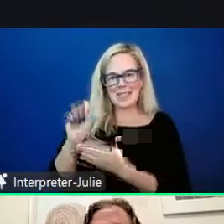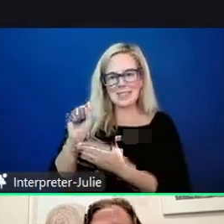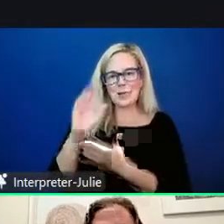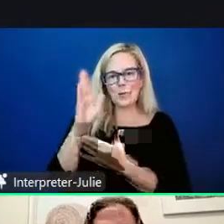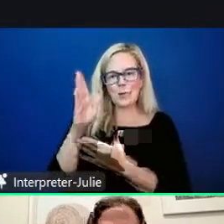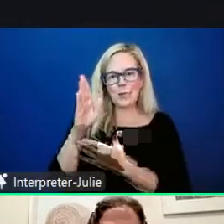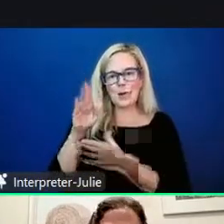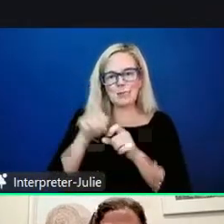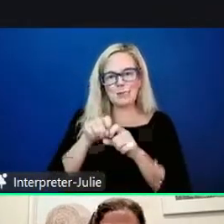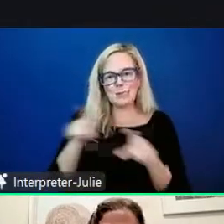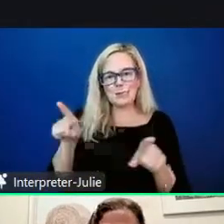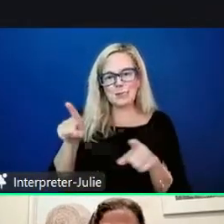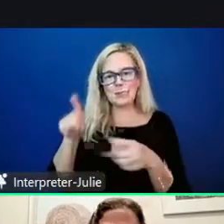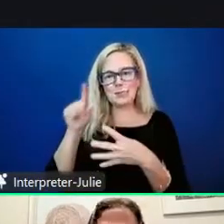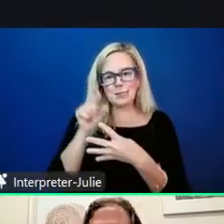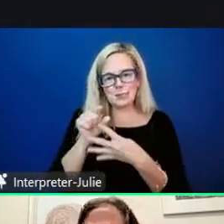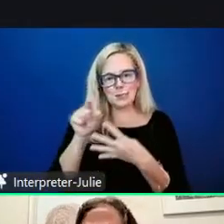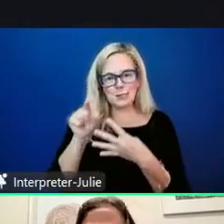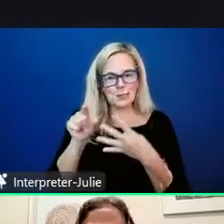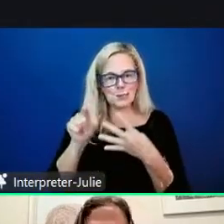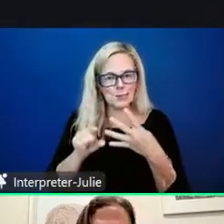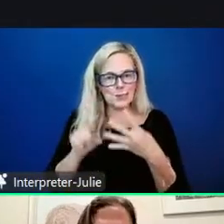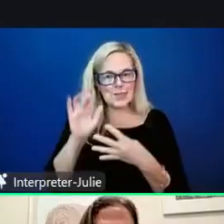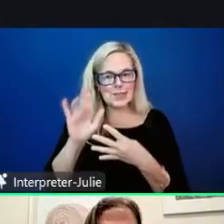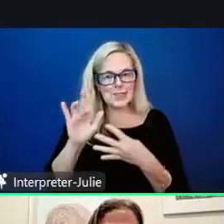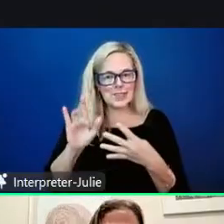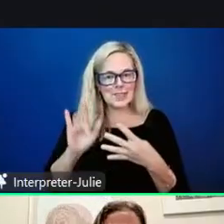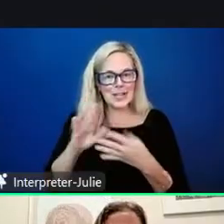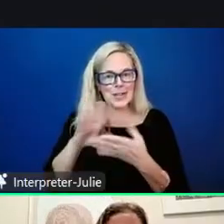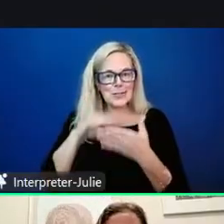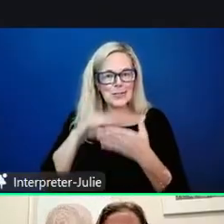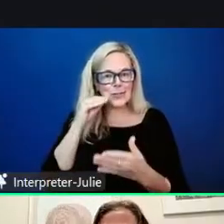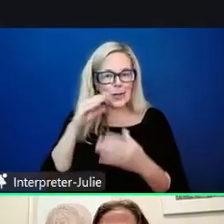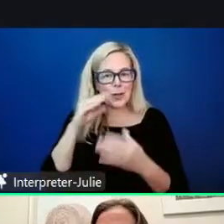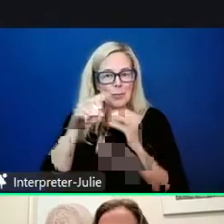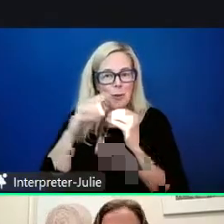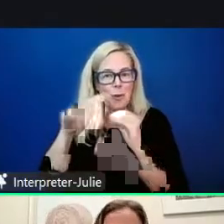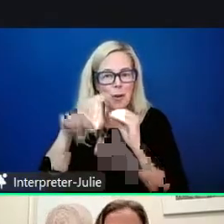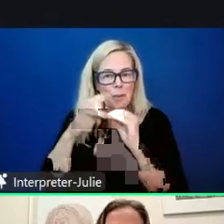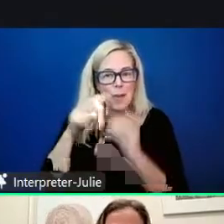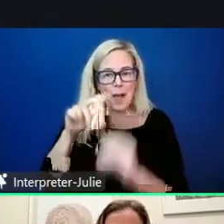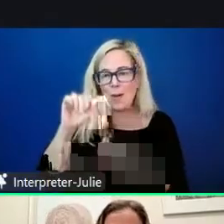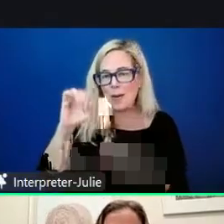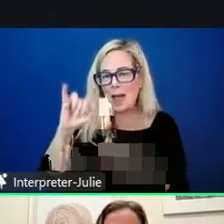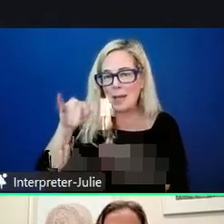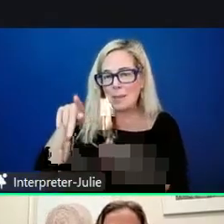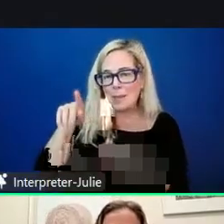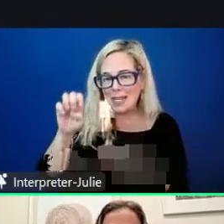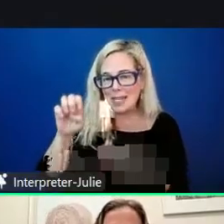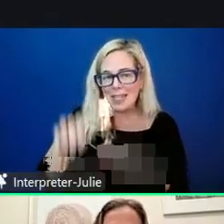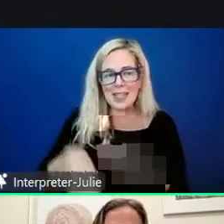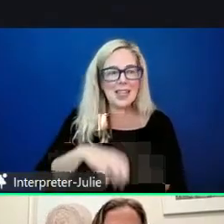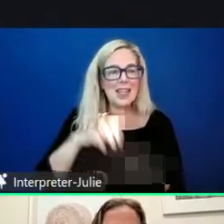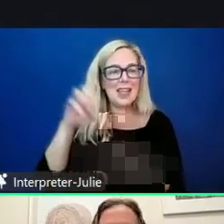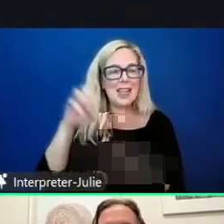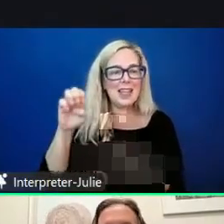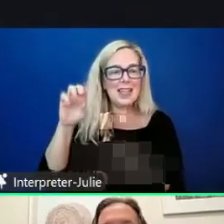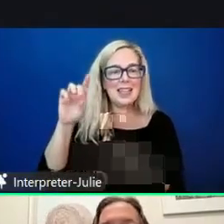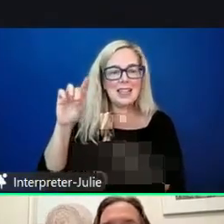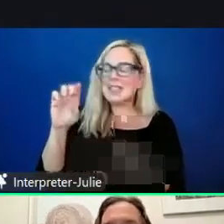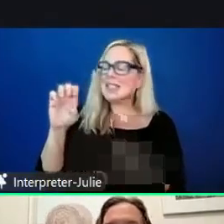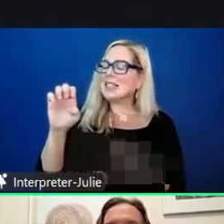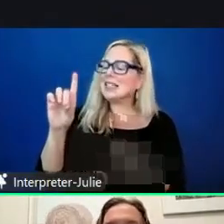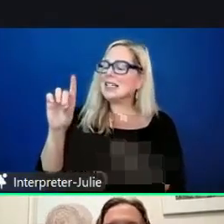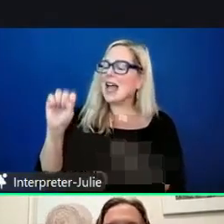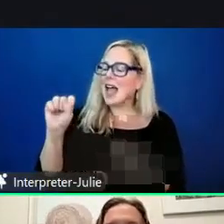Interprofessional Education Collaborative to learn more about IPE, the Ehlers-Danlos Echo homepage, as well as